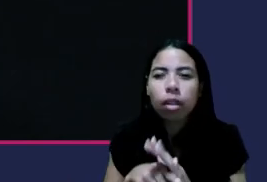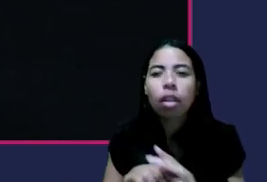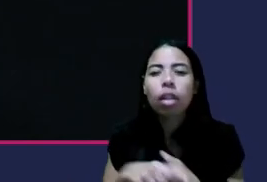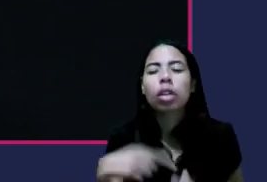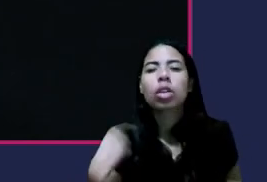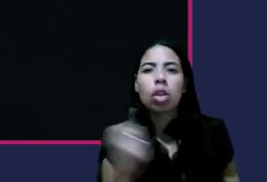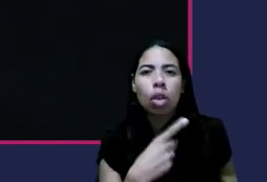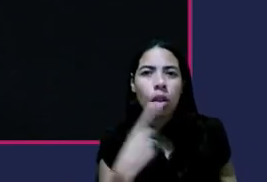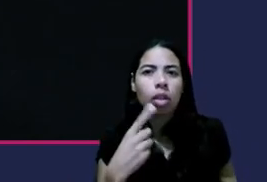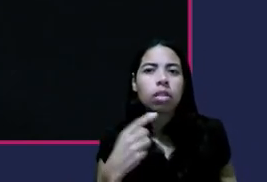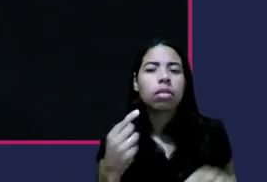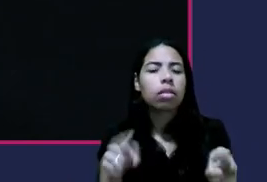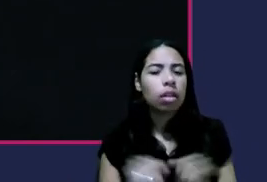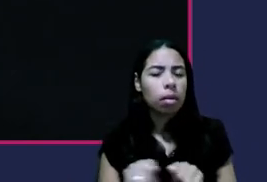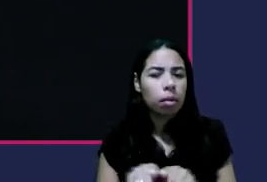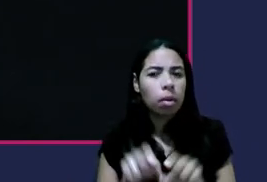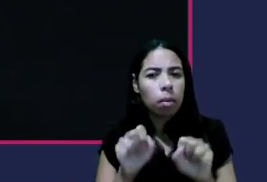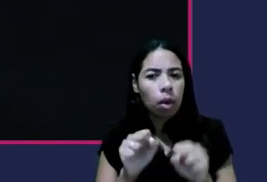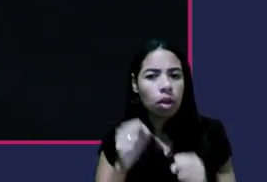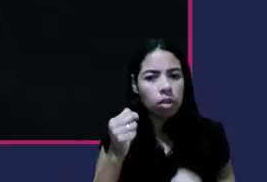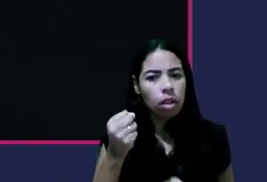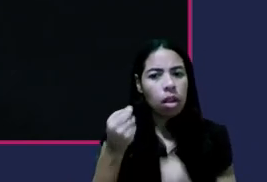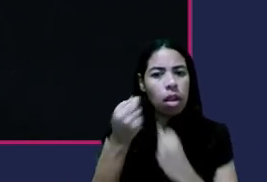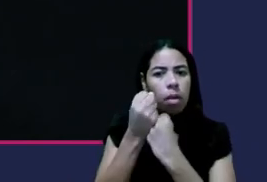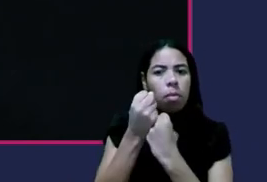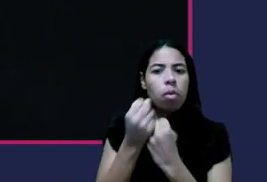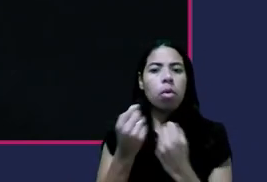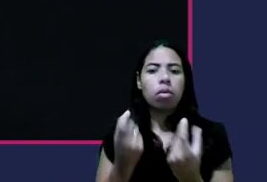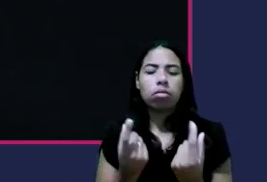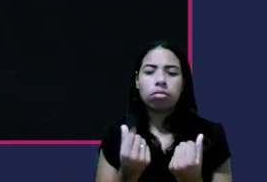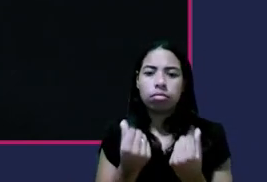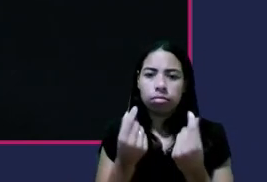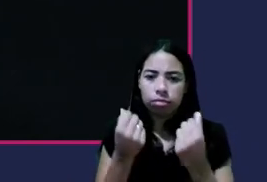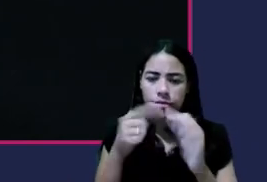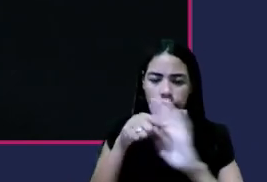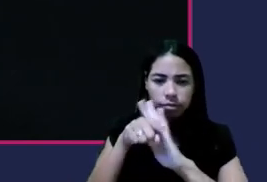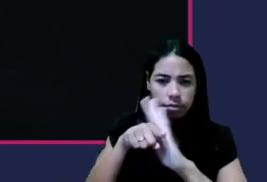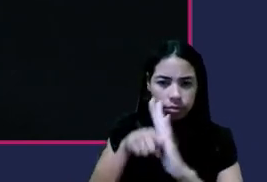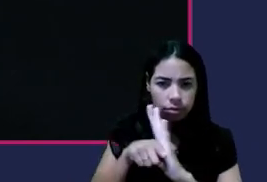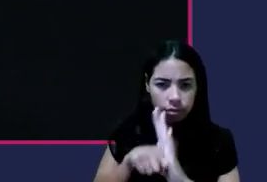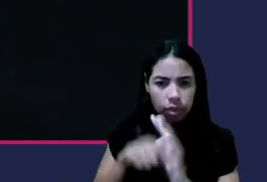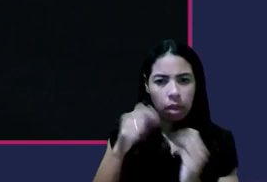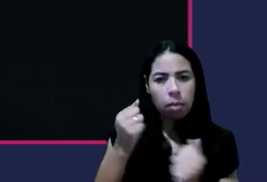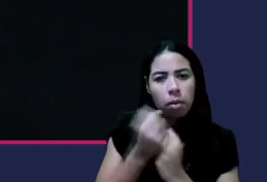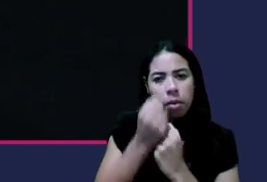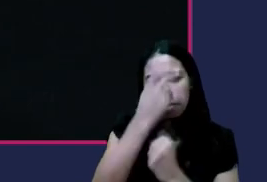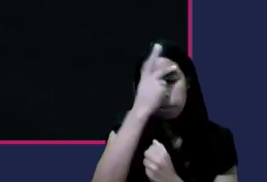important that is. We can also get financial support for research.